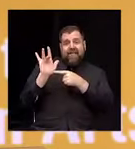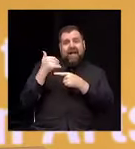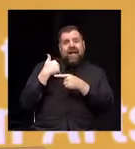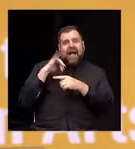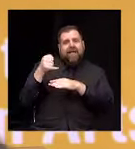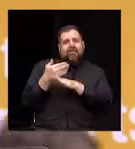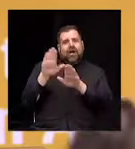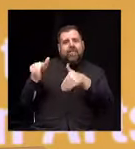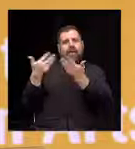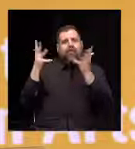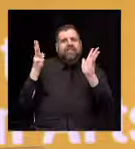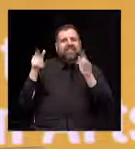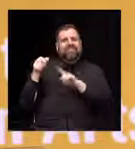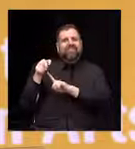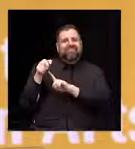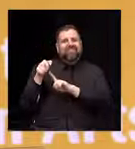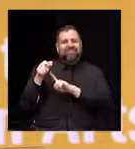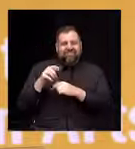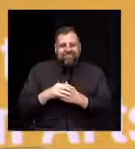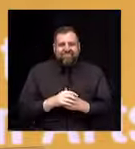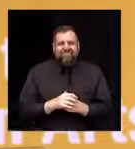Electric.